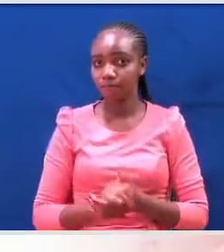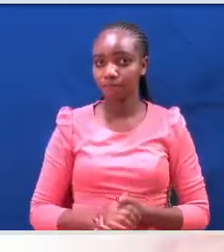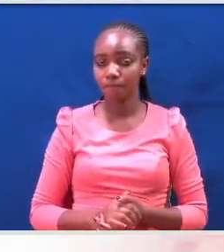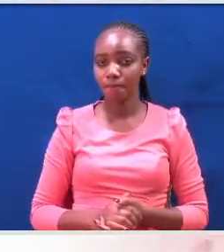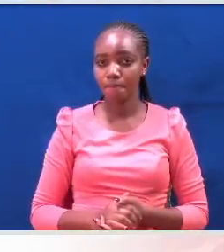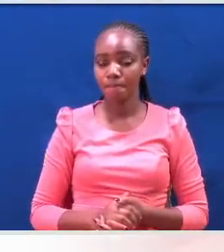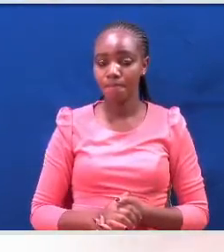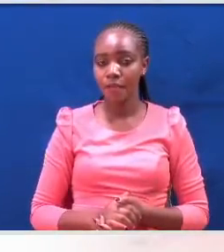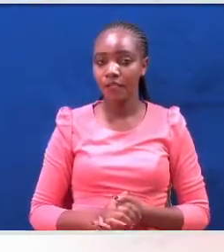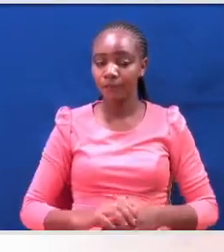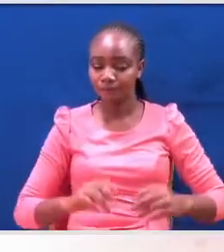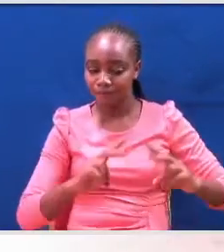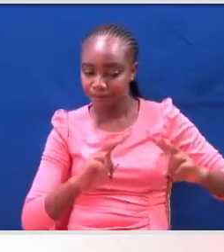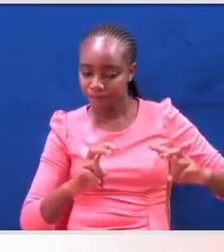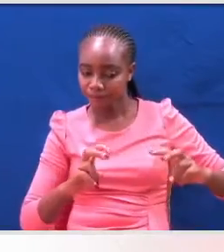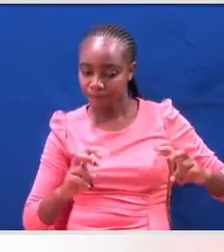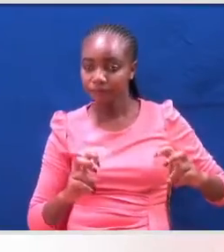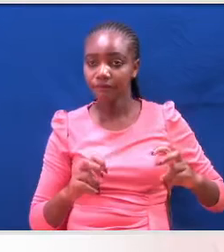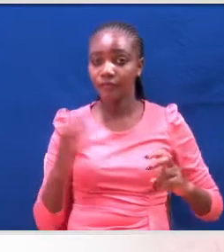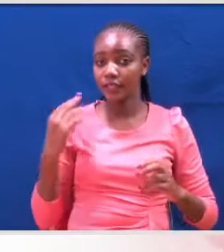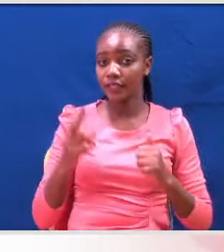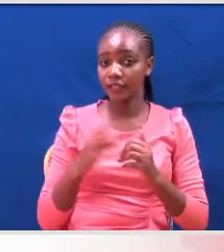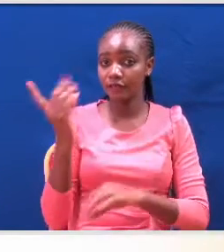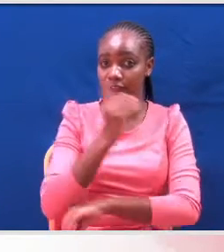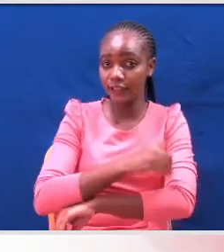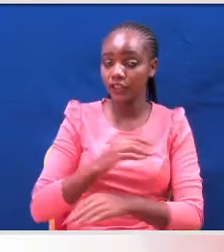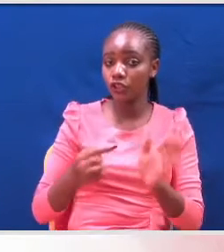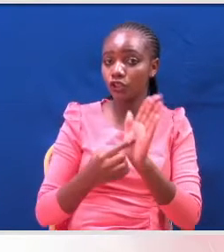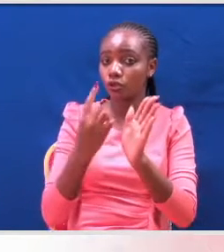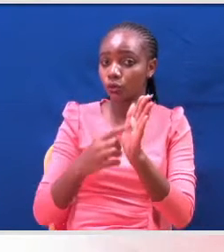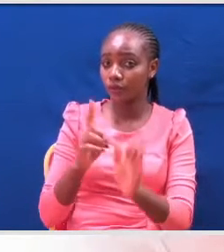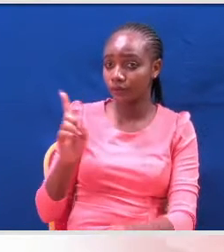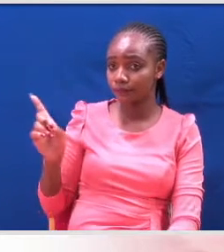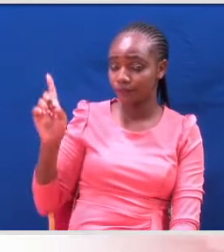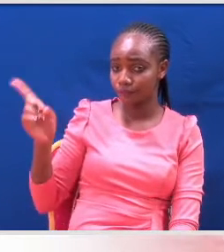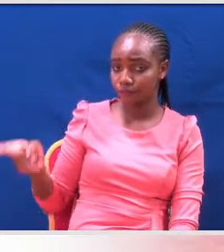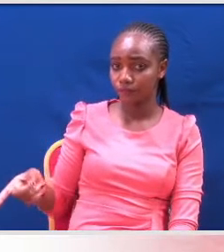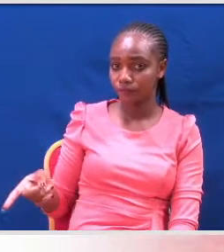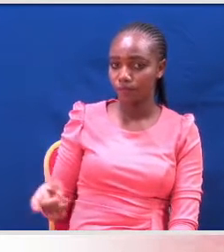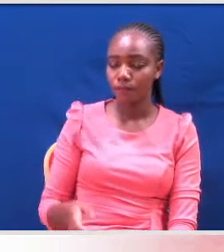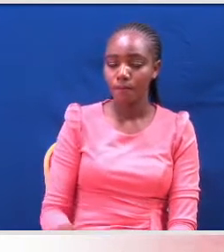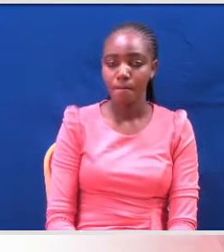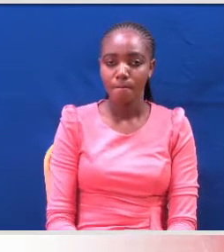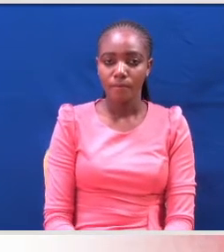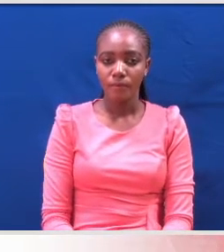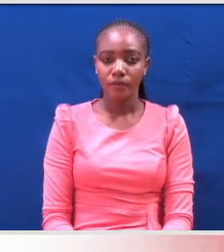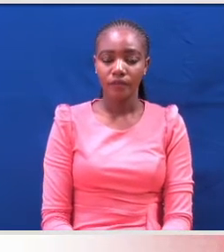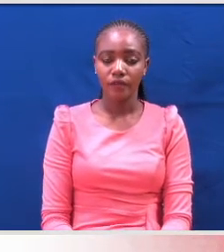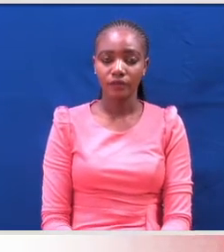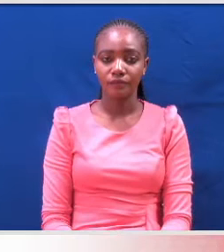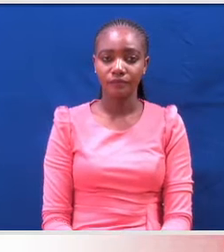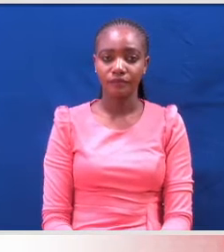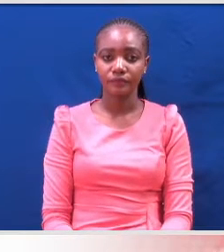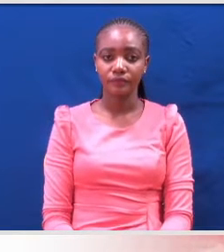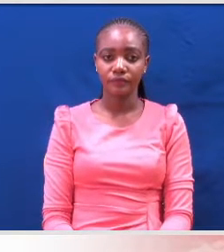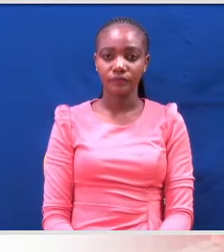A survey conducted nationwide in the last 7 days by One Pulse Kenya revealed that 68% of Kenyans do not support a postponement